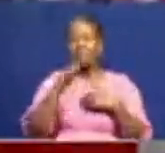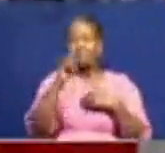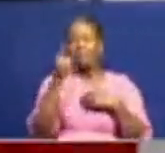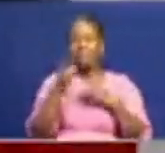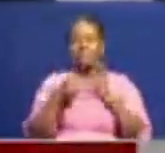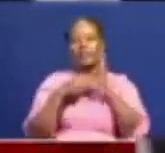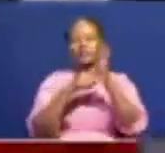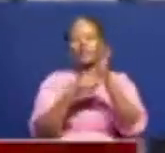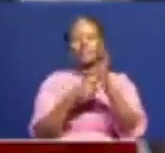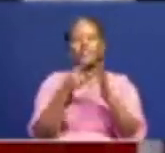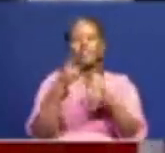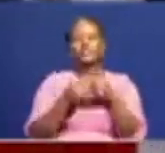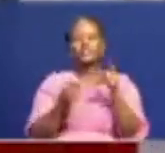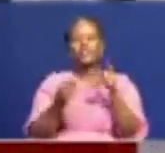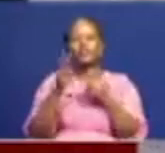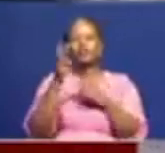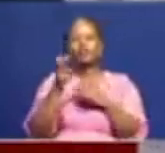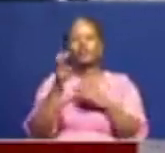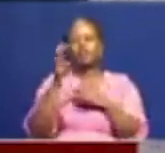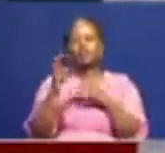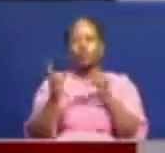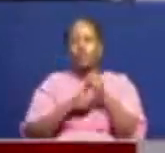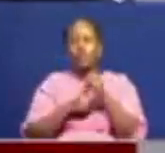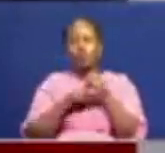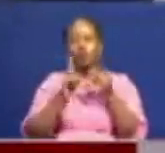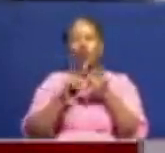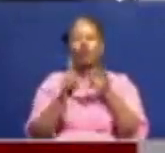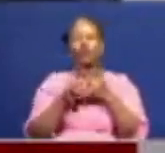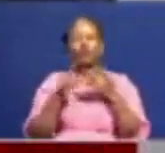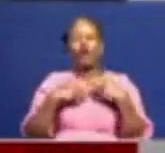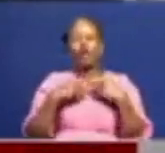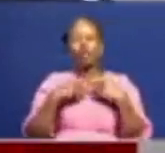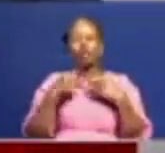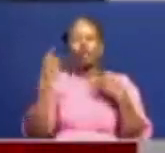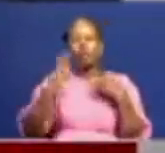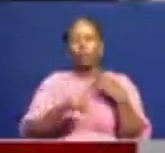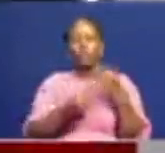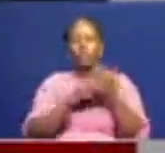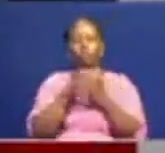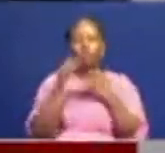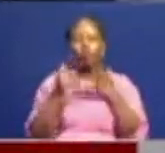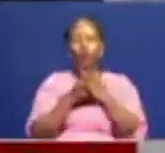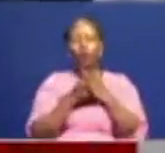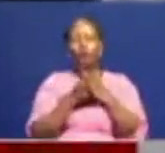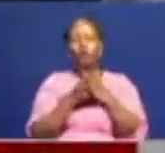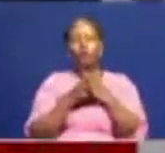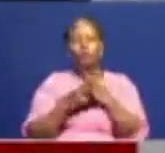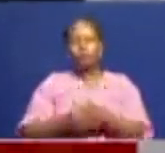2016 Olympic Games and has competed at nearly every World Athletics Series event.